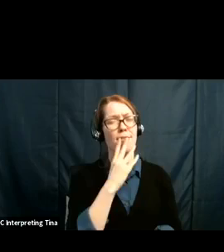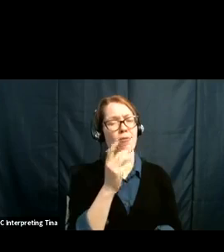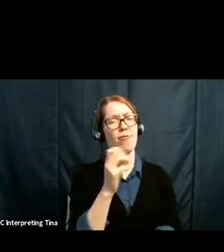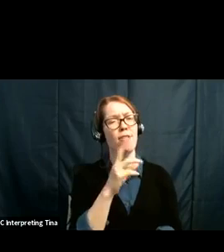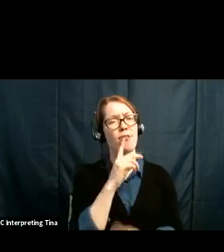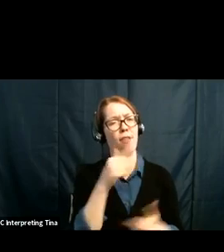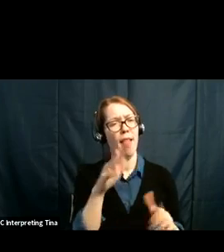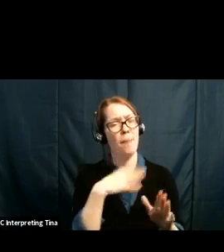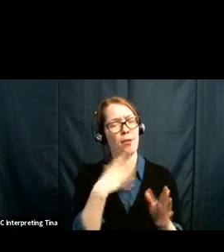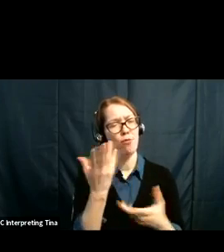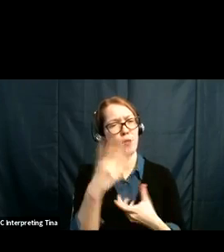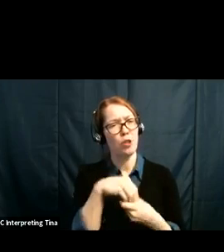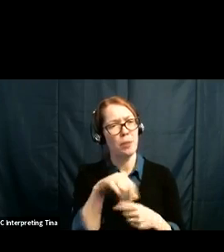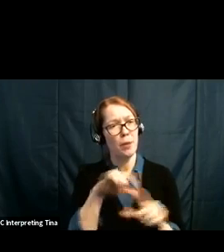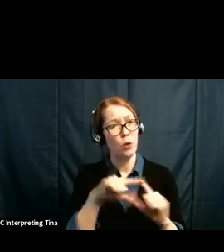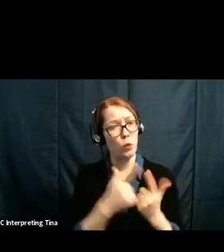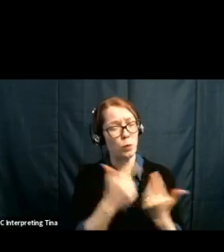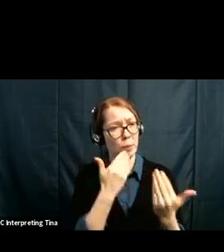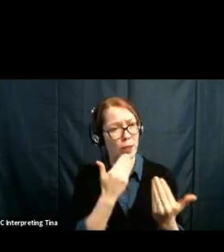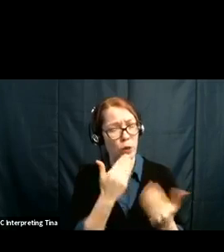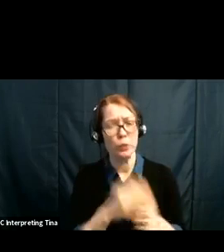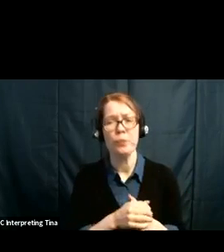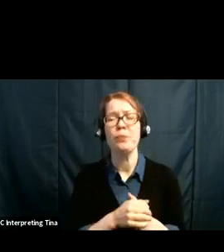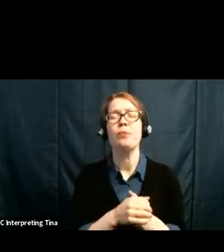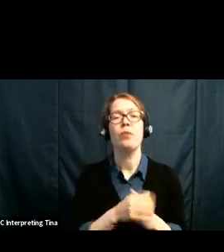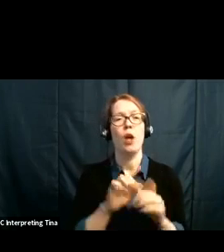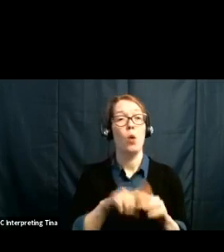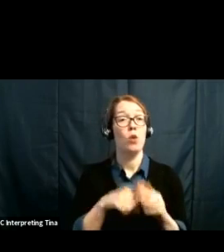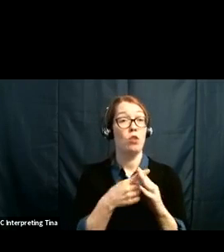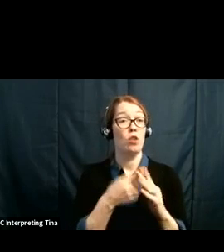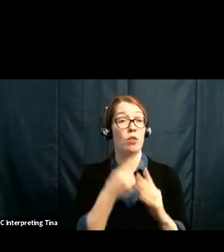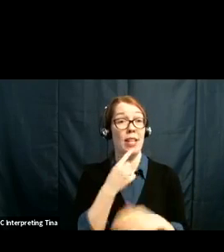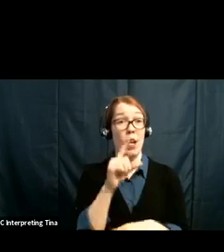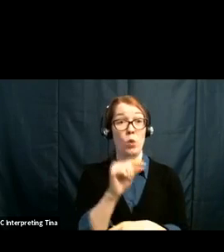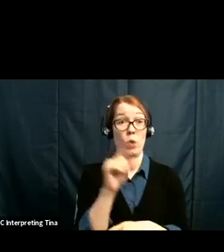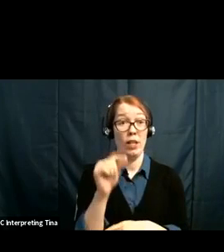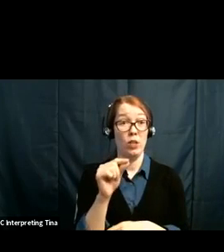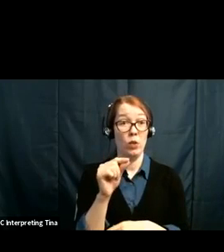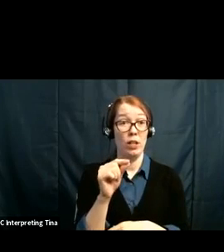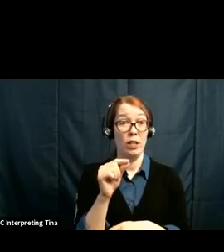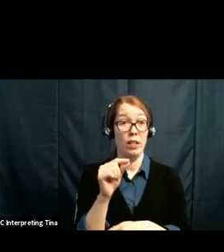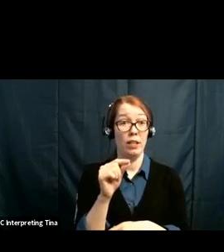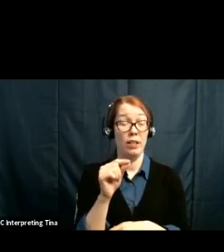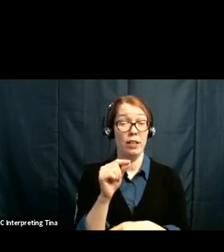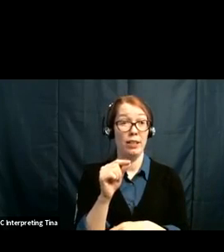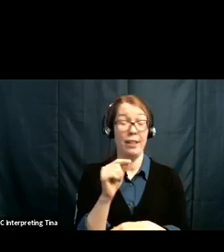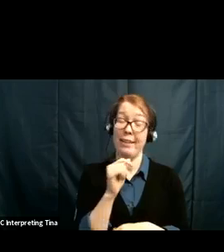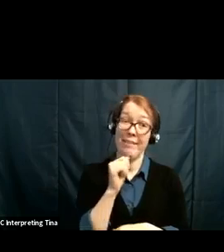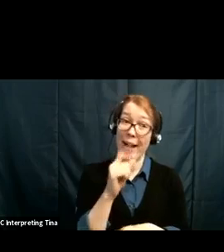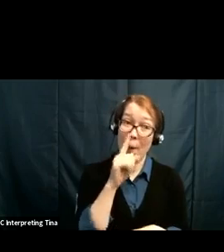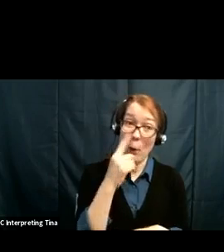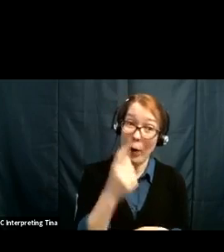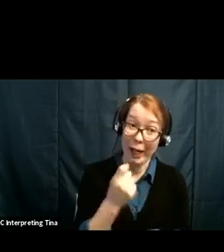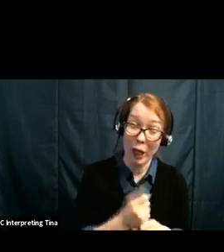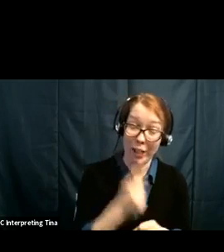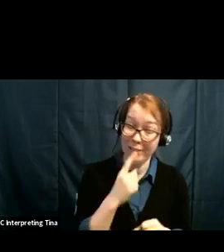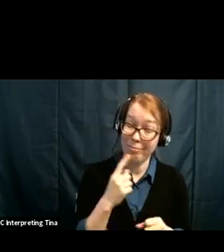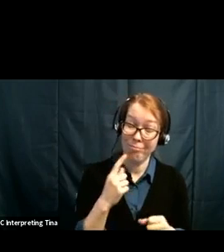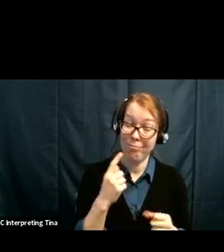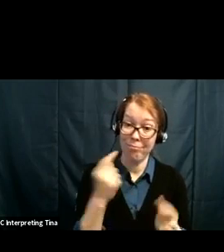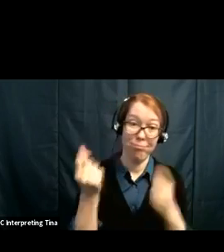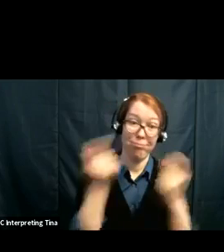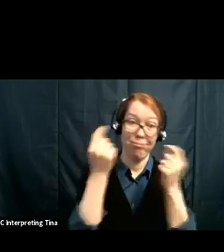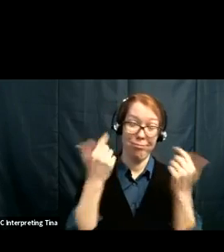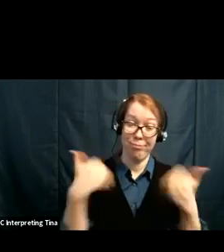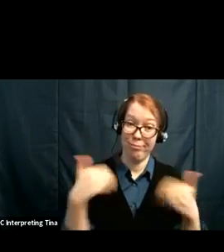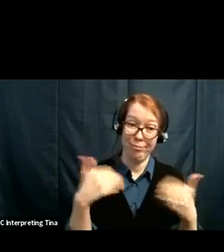group. Well, I'd just like to start off by saying 2020 has been anything but boring, and by all intents